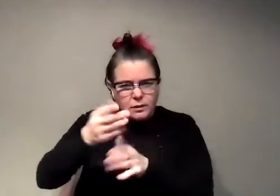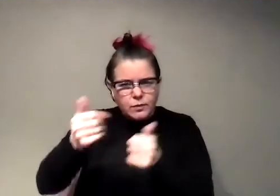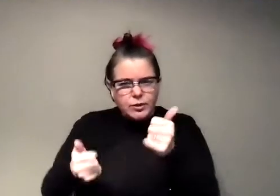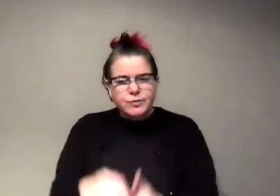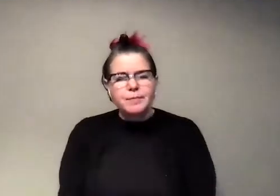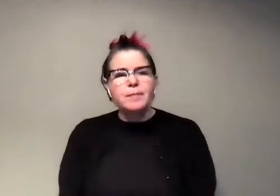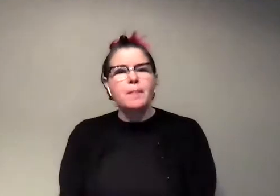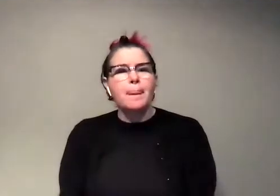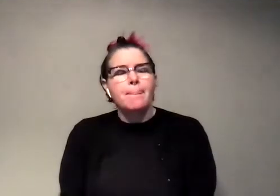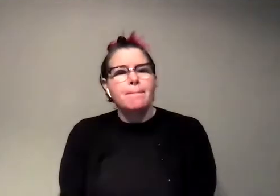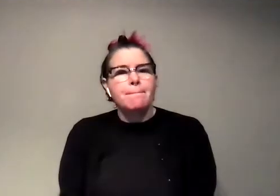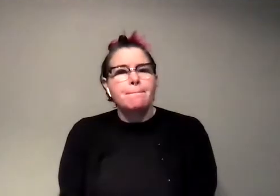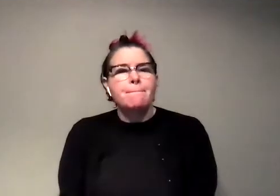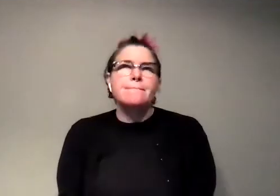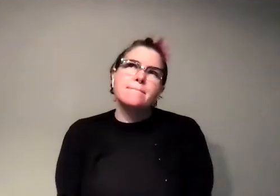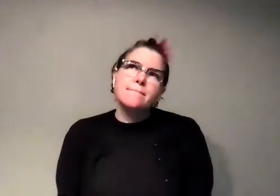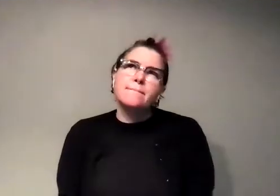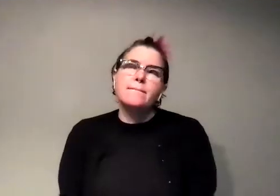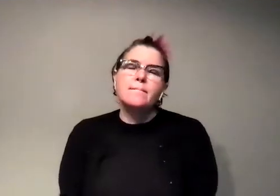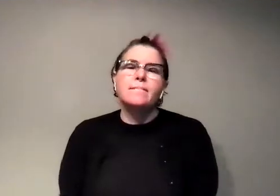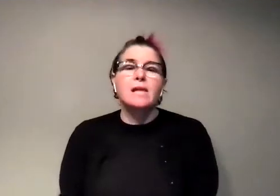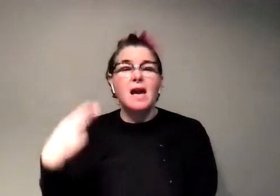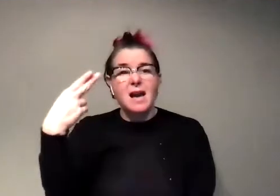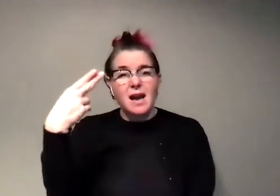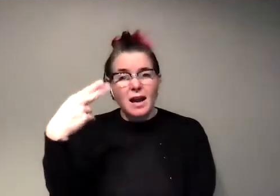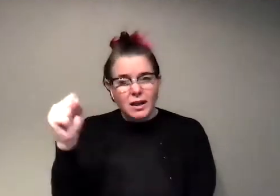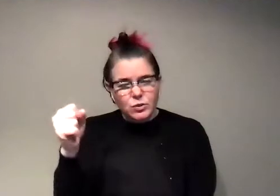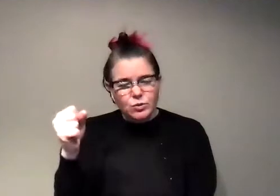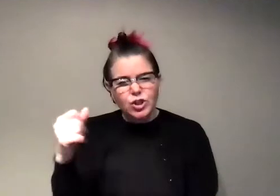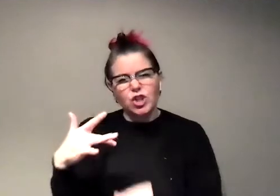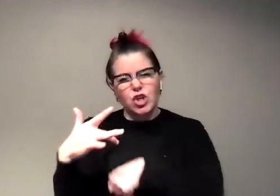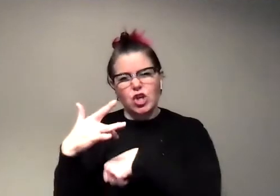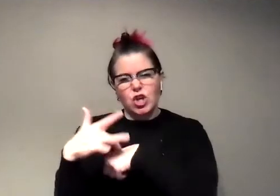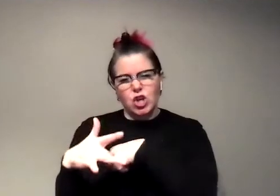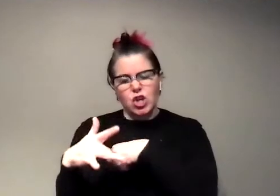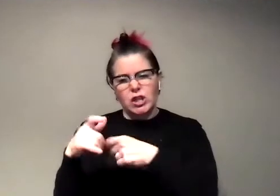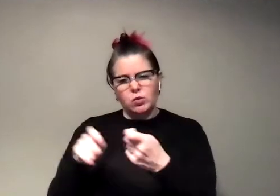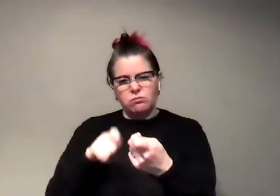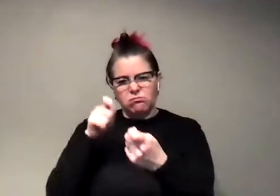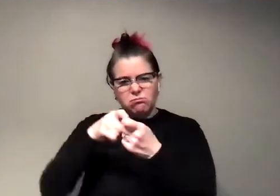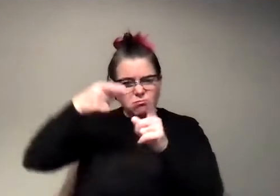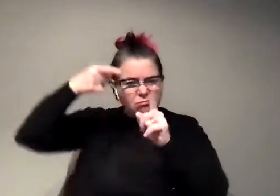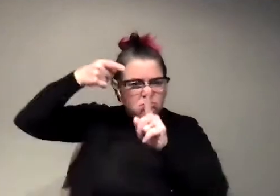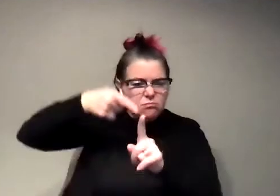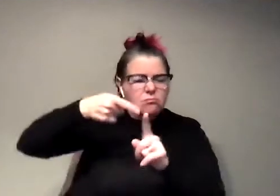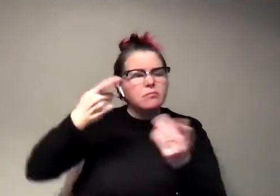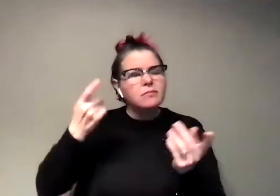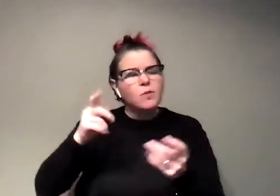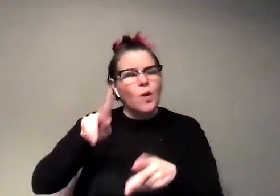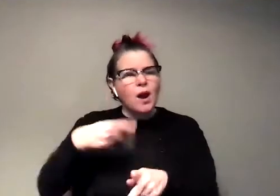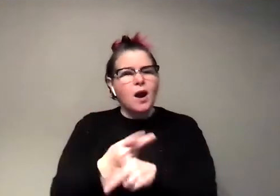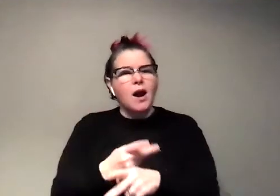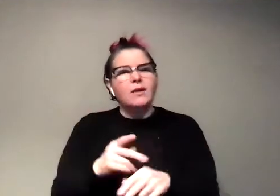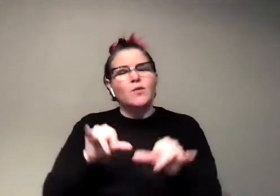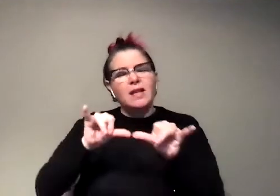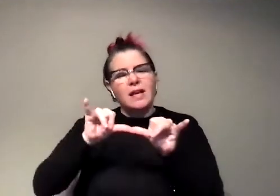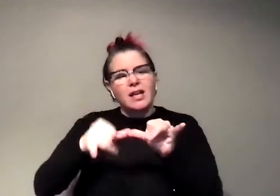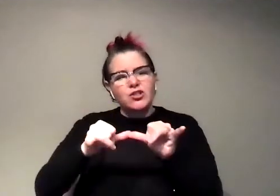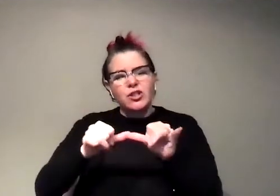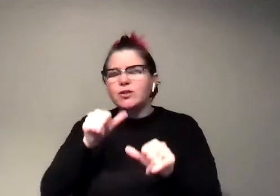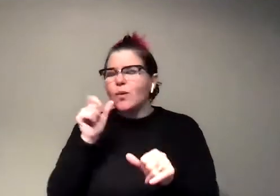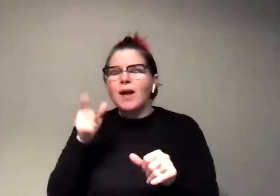So I think high school is a little early to think about the type. Typically with engineering, you don't have to declare which one